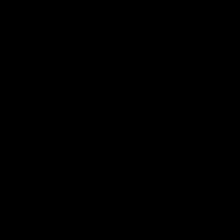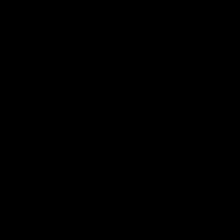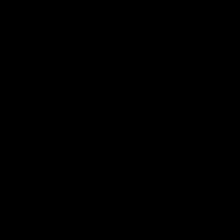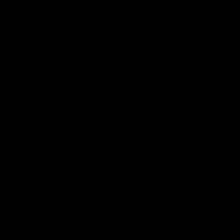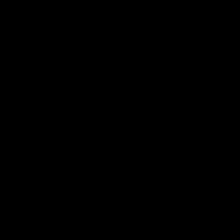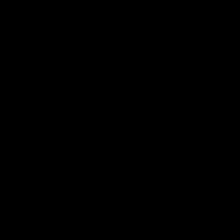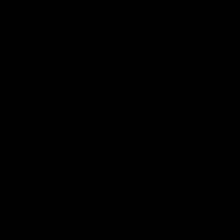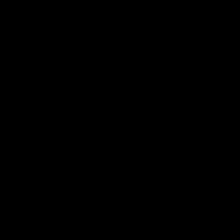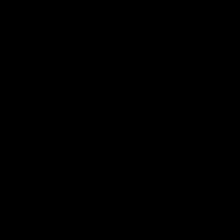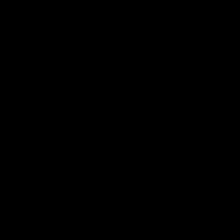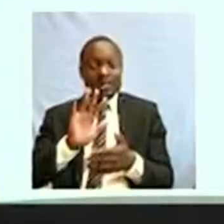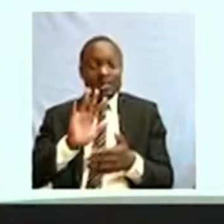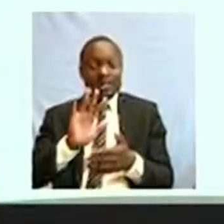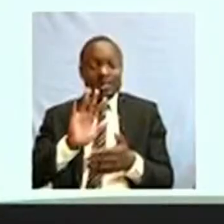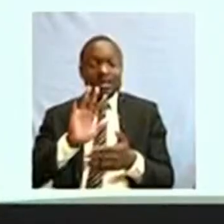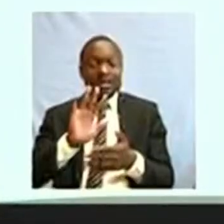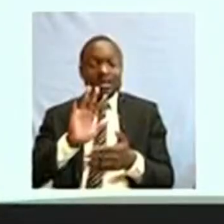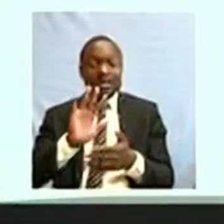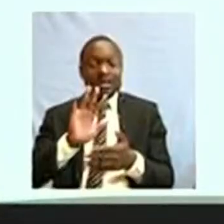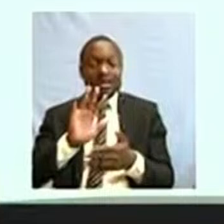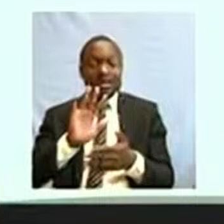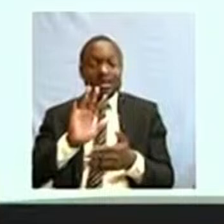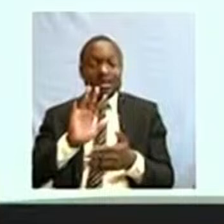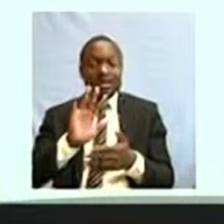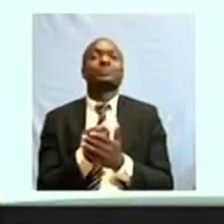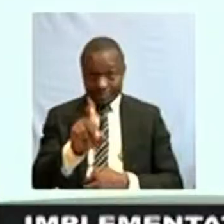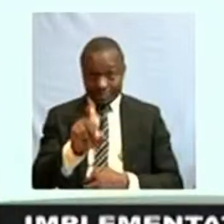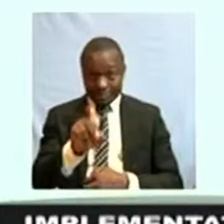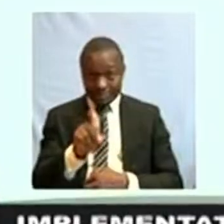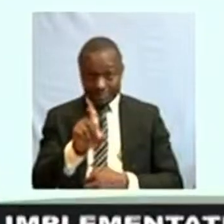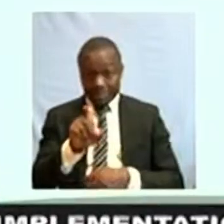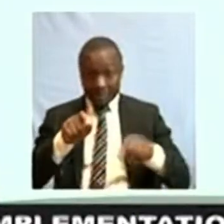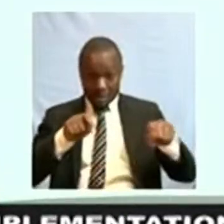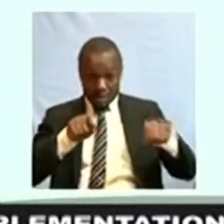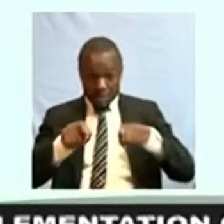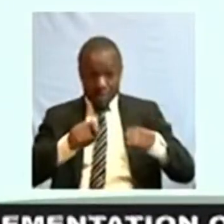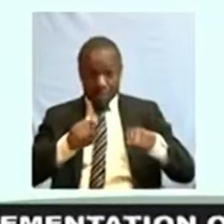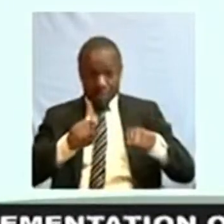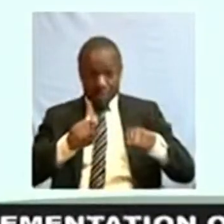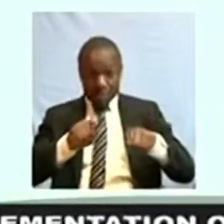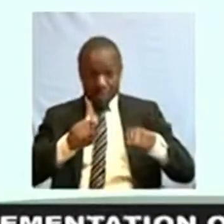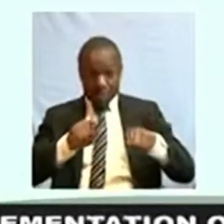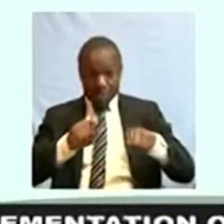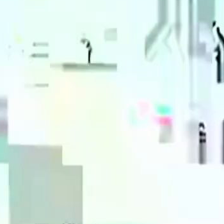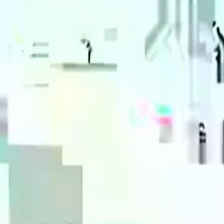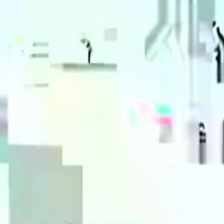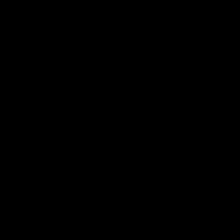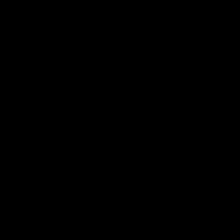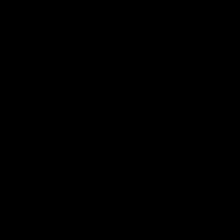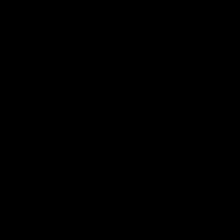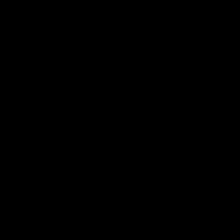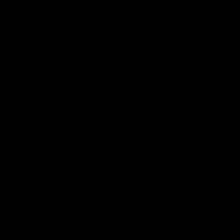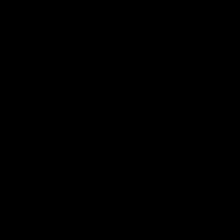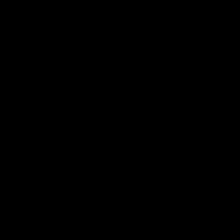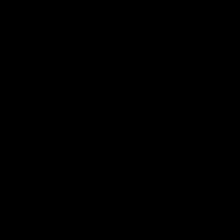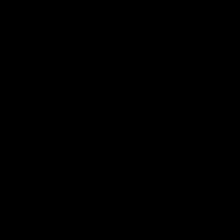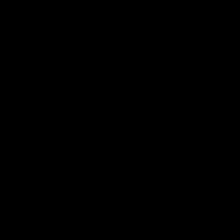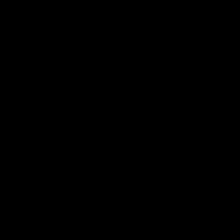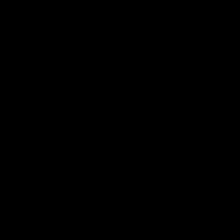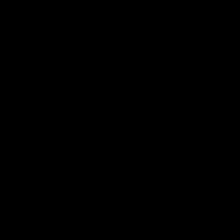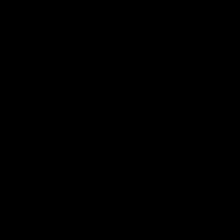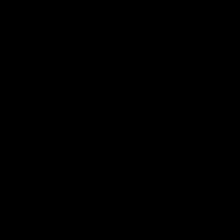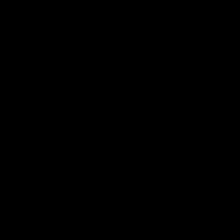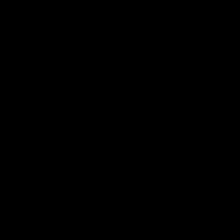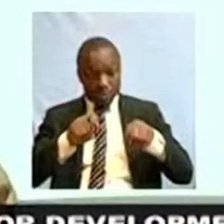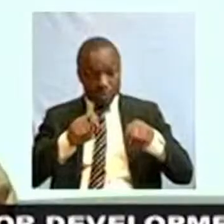then it was a question like handling emergencies manage